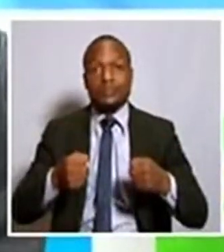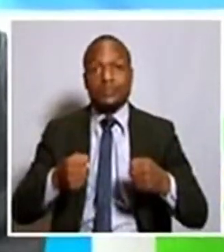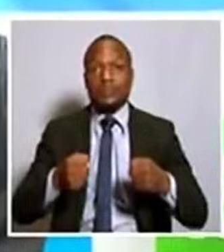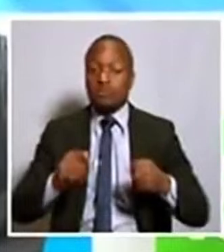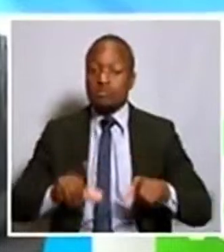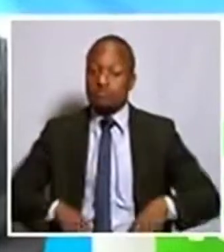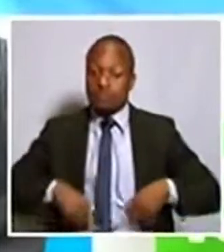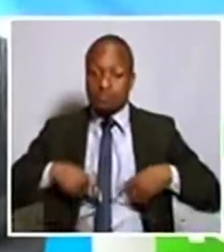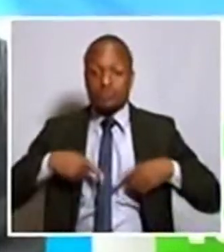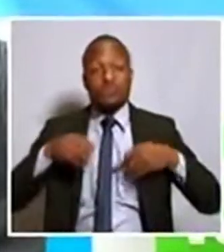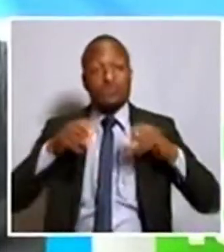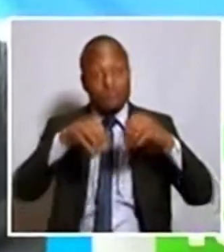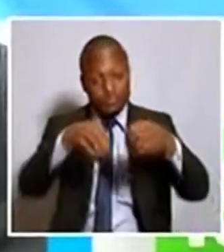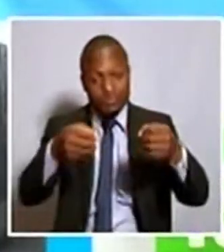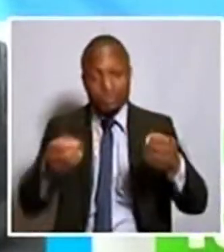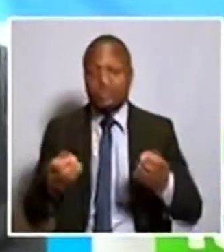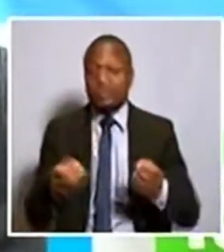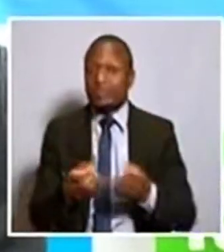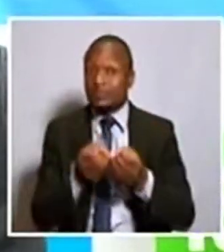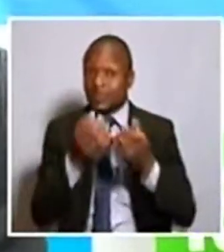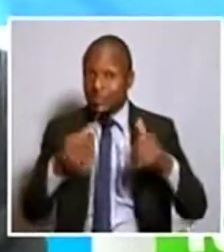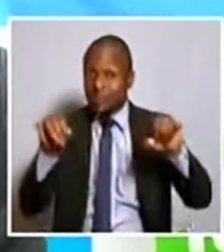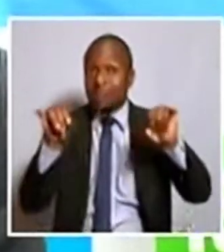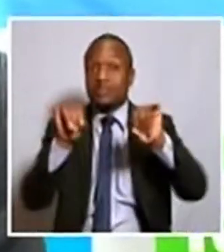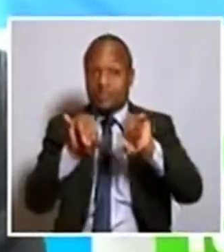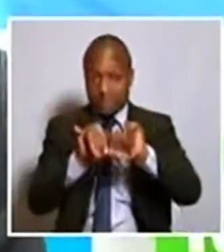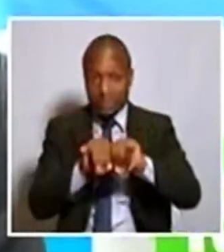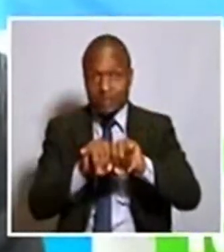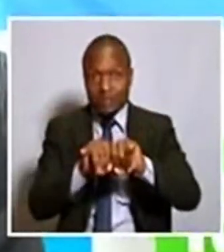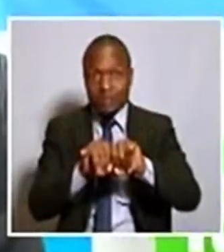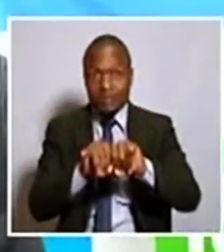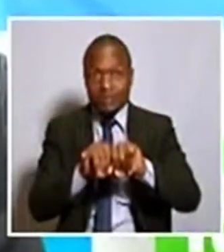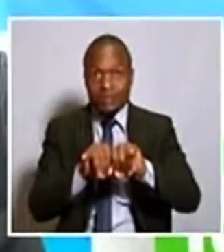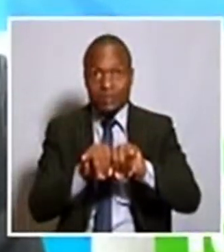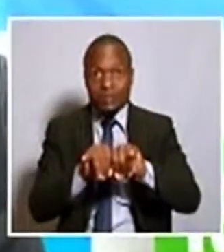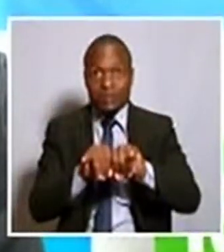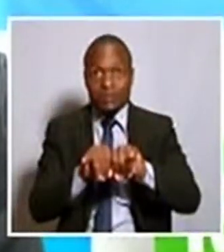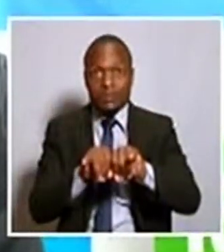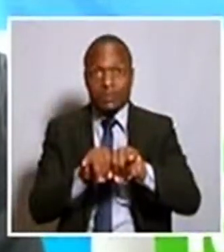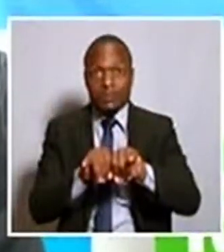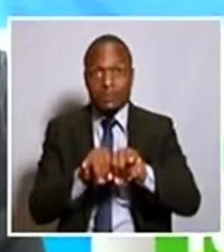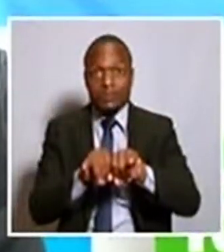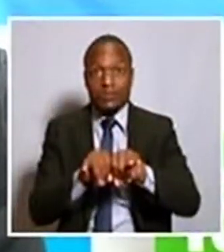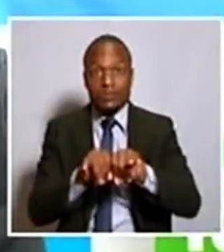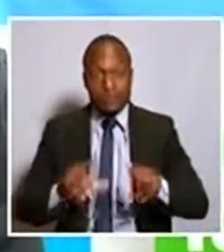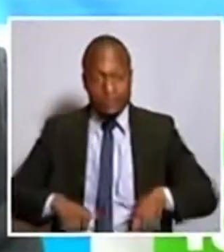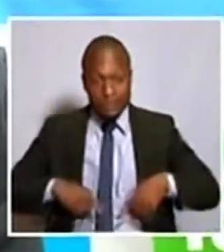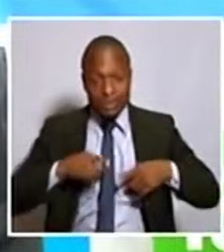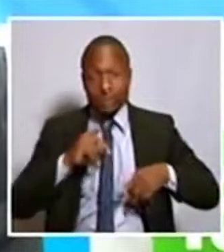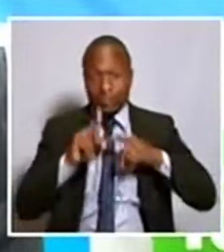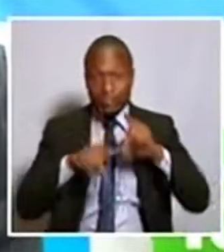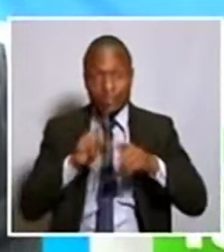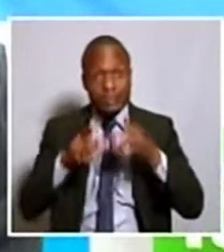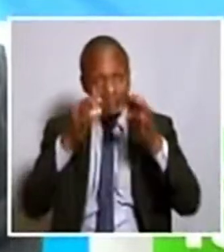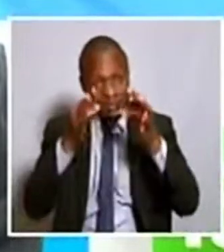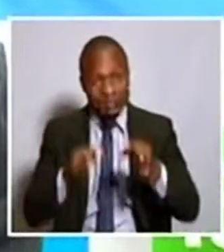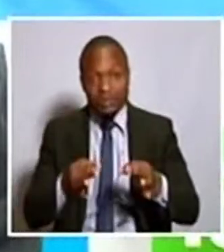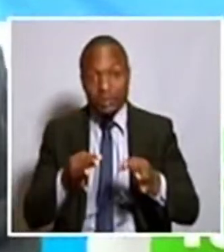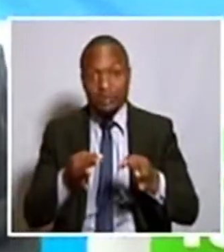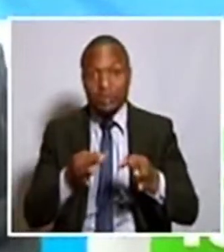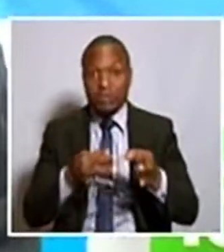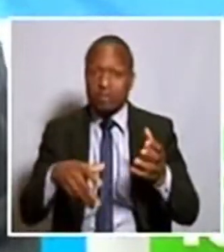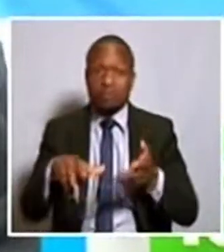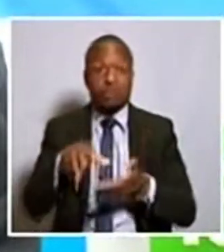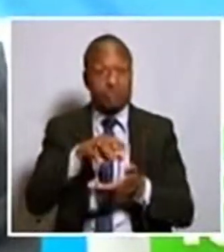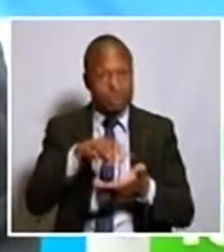well-being of oceans is very critical to the existence of human beings. Therefore, if we tamper with